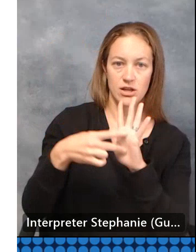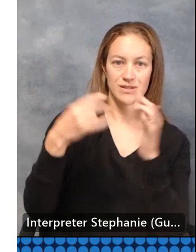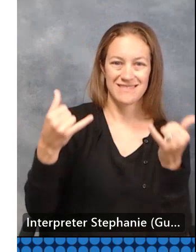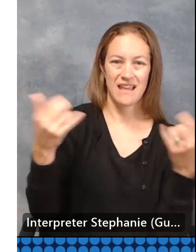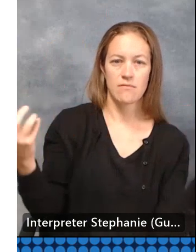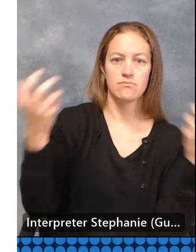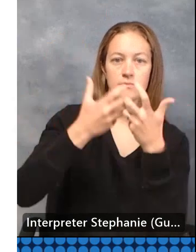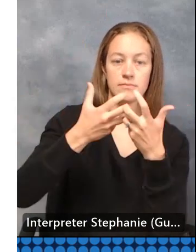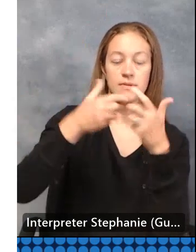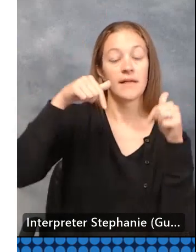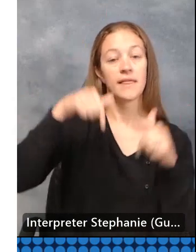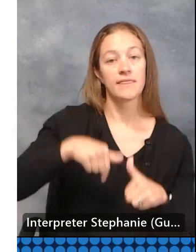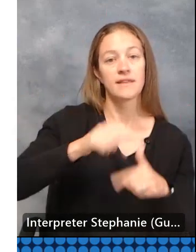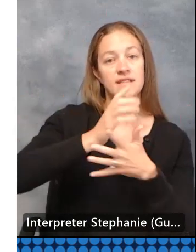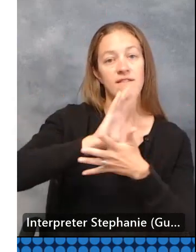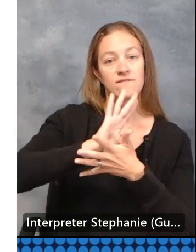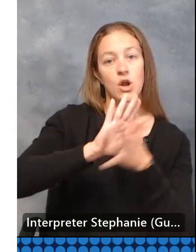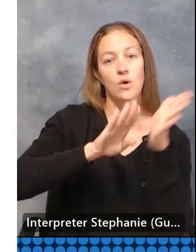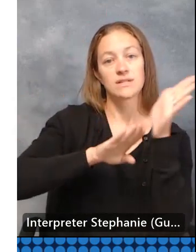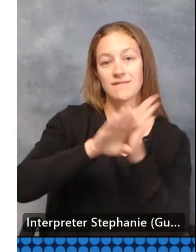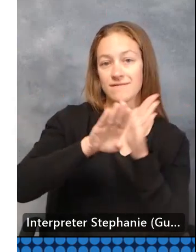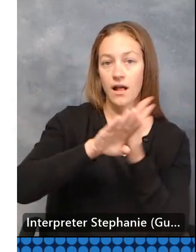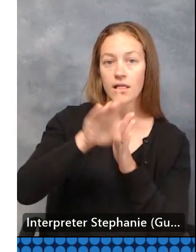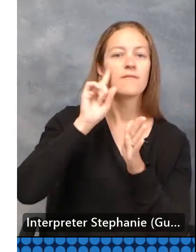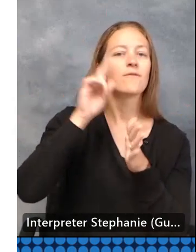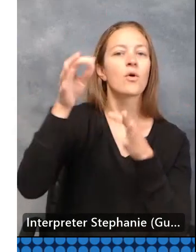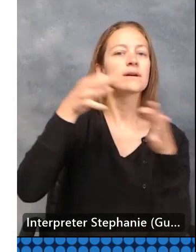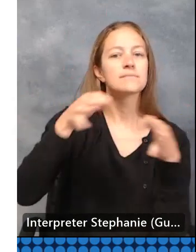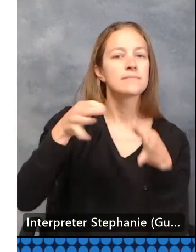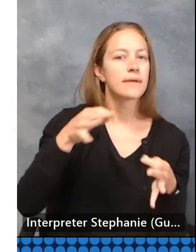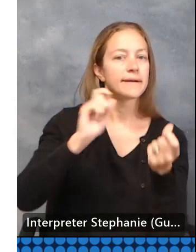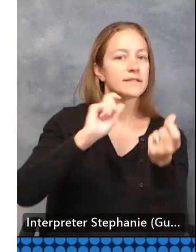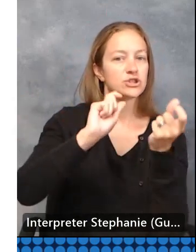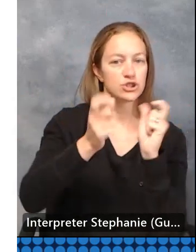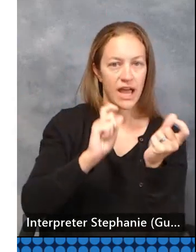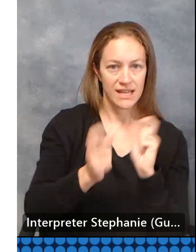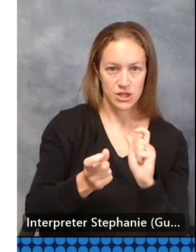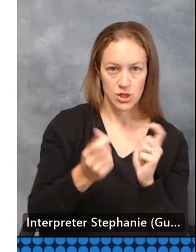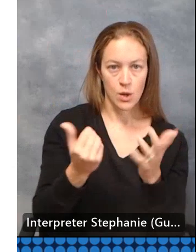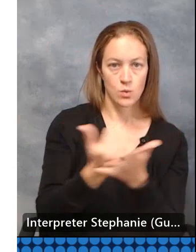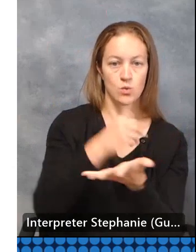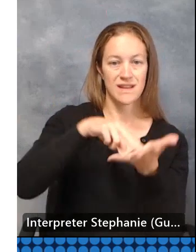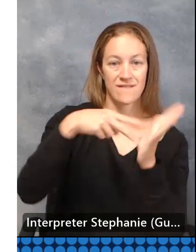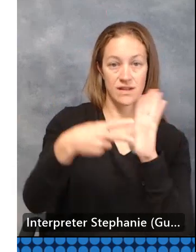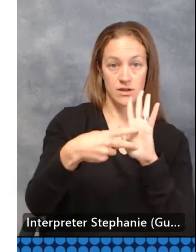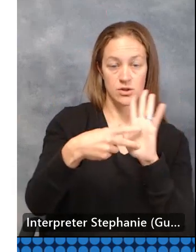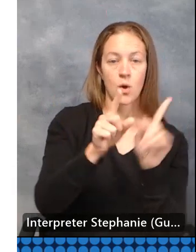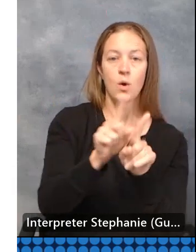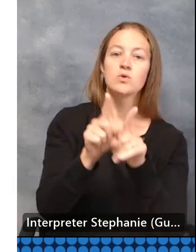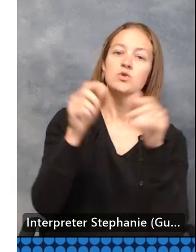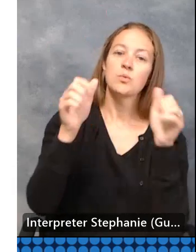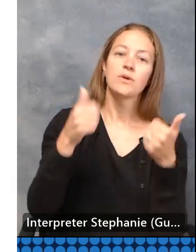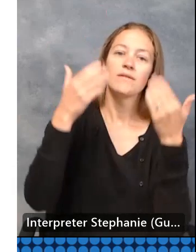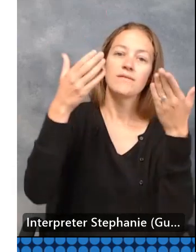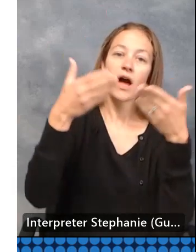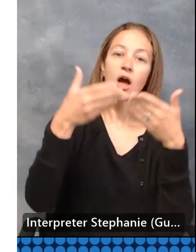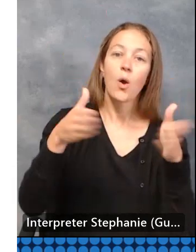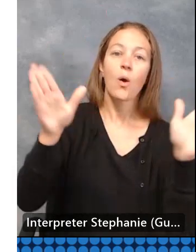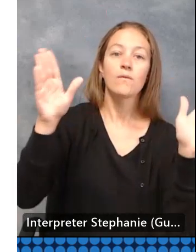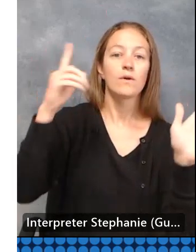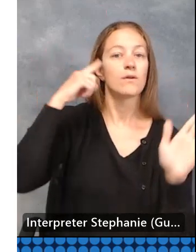has been developed to explain the changes in the definitions and to provide an overview of the questions